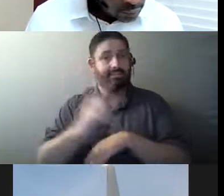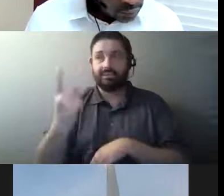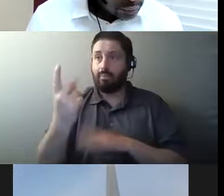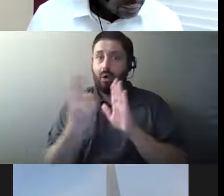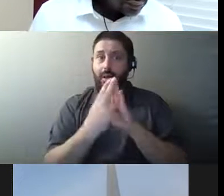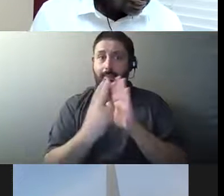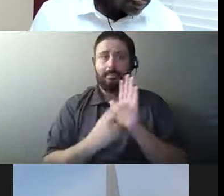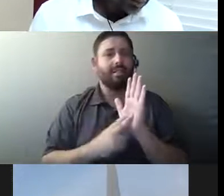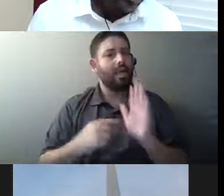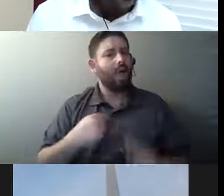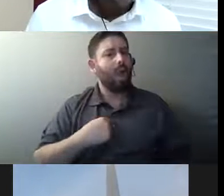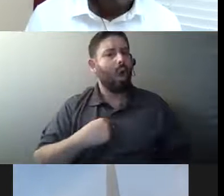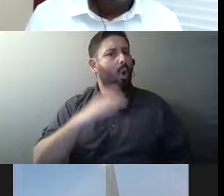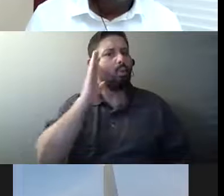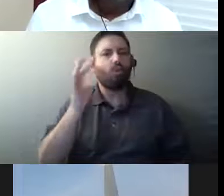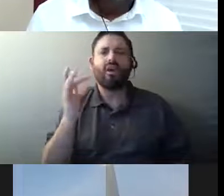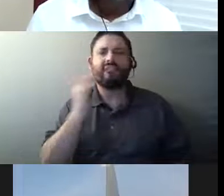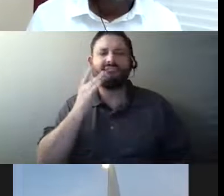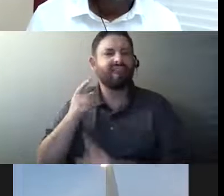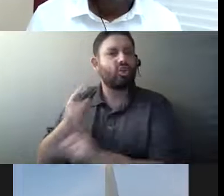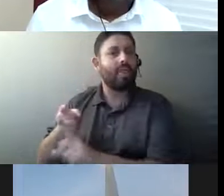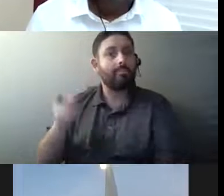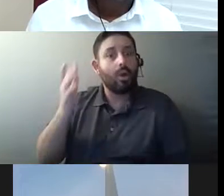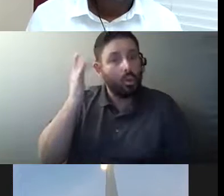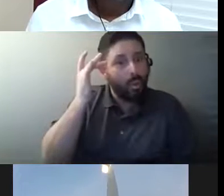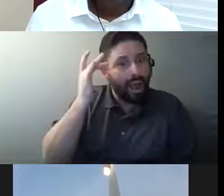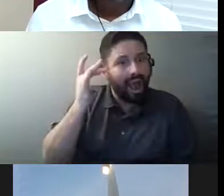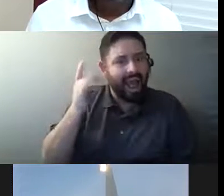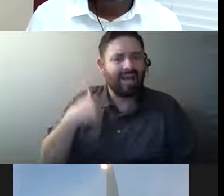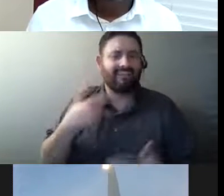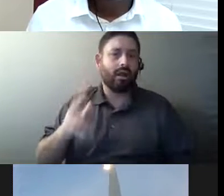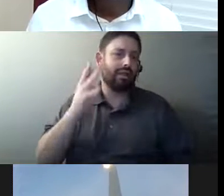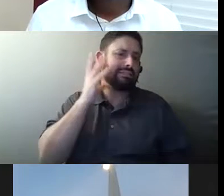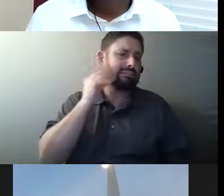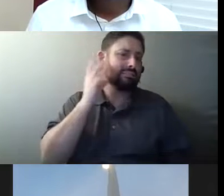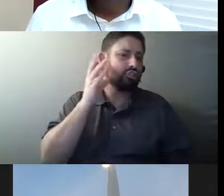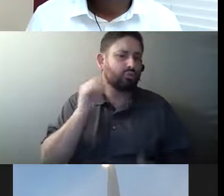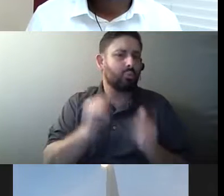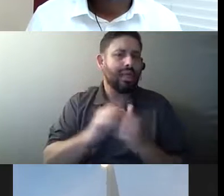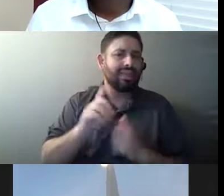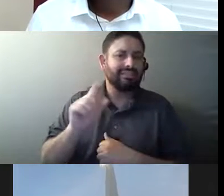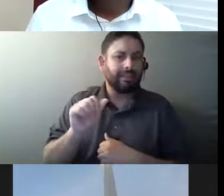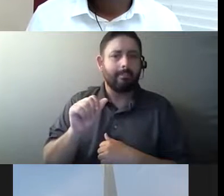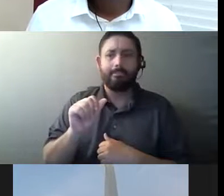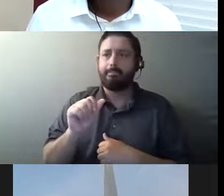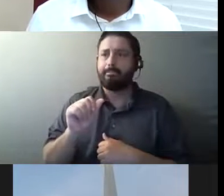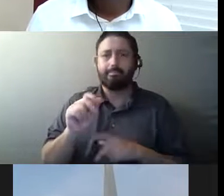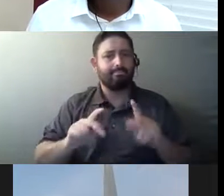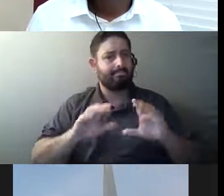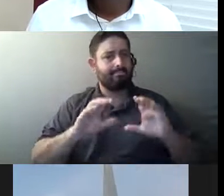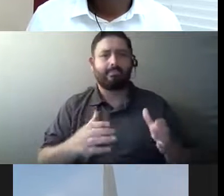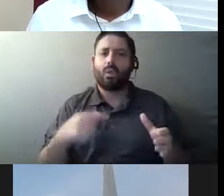I would be biased towards them just because of the track record that I have had with the population in the past. They